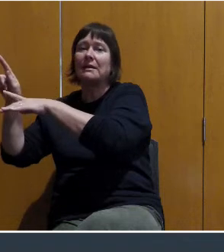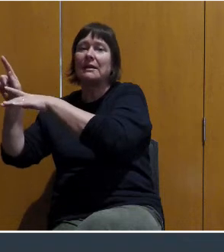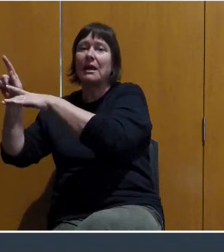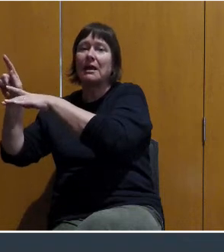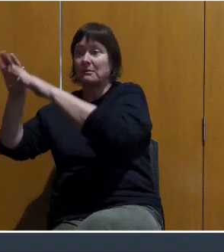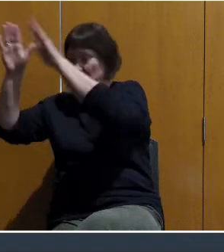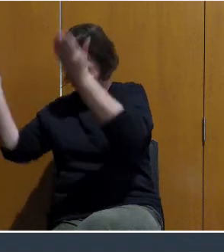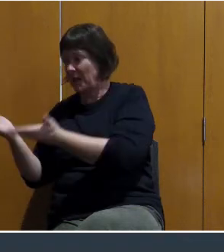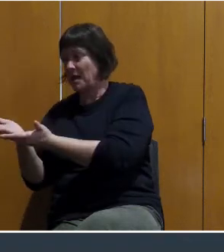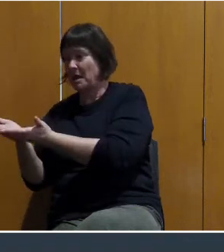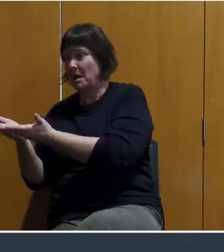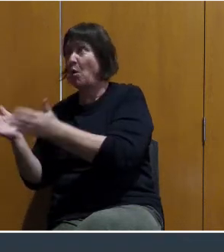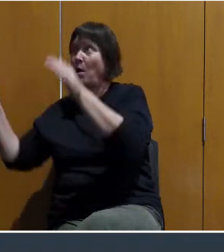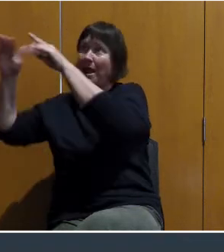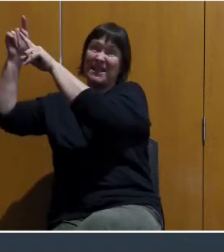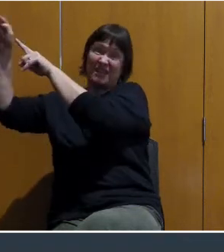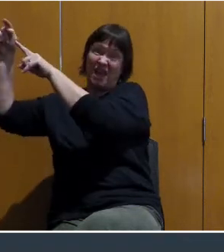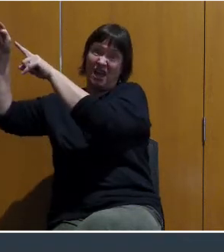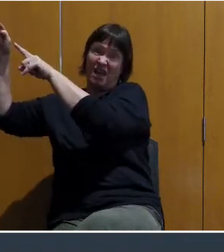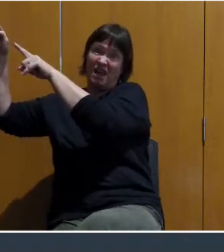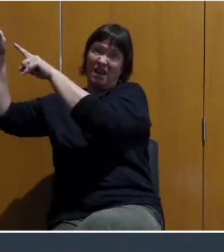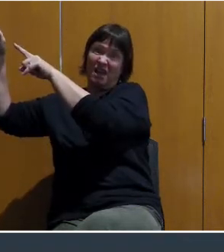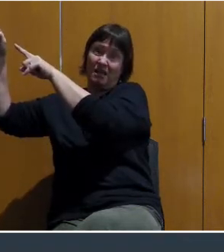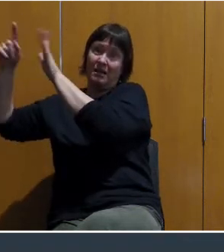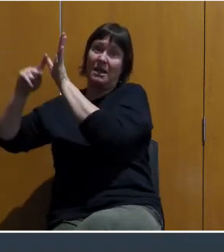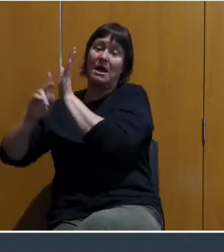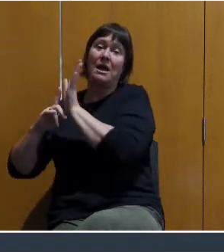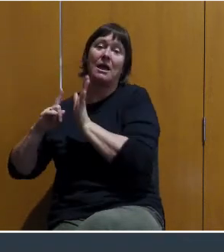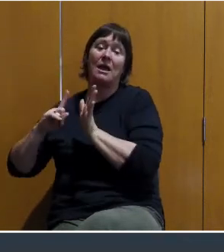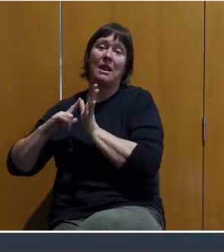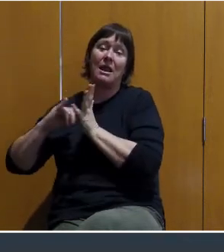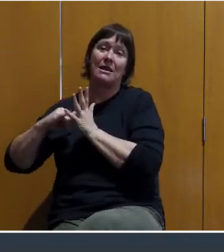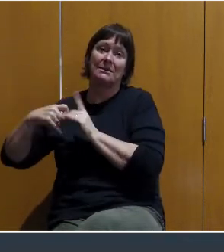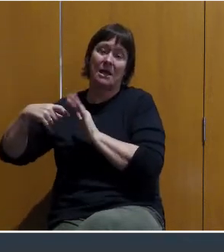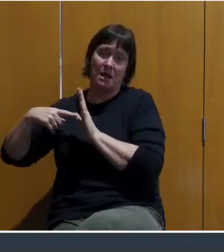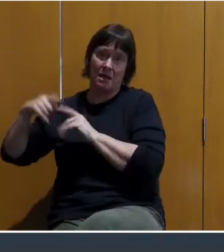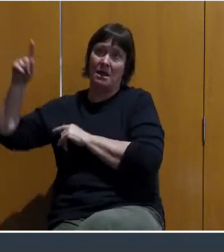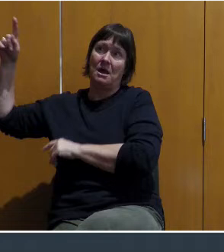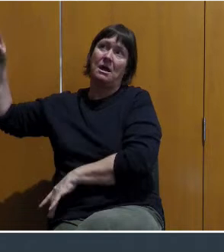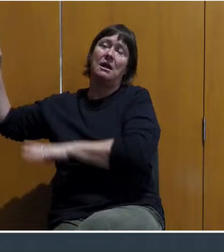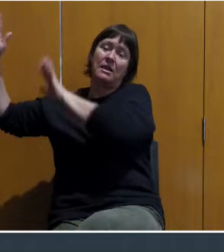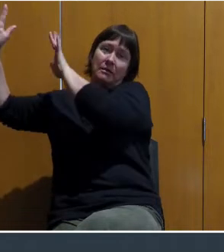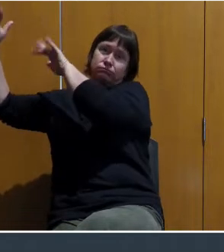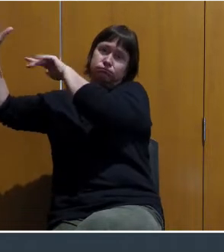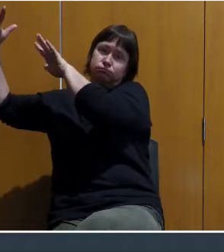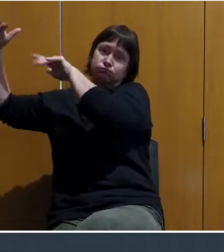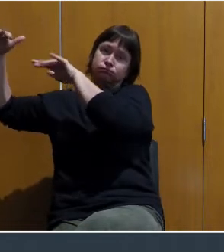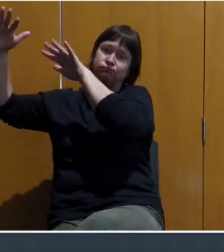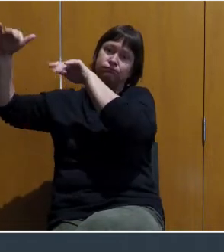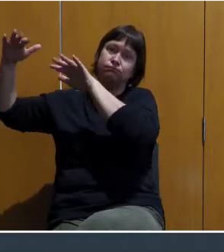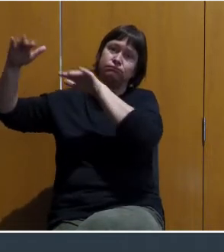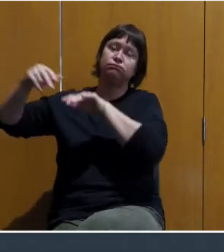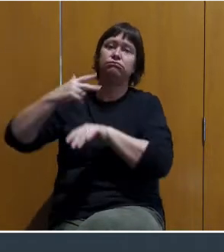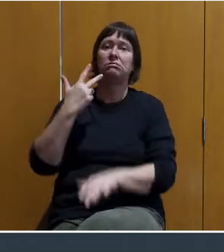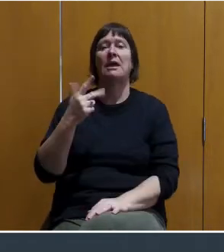They travel across the Pacific non-stop, 8 or 9 days flying, to rest and feed at the